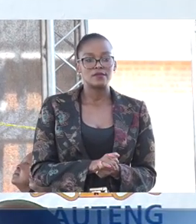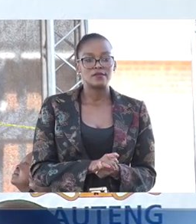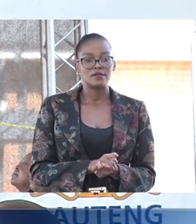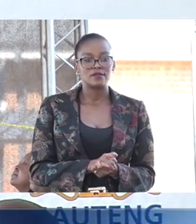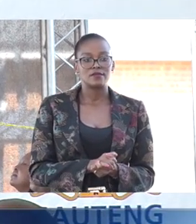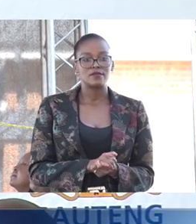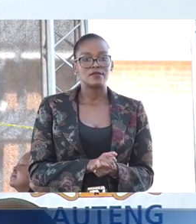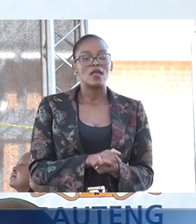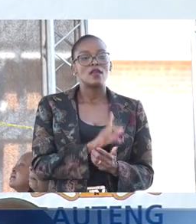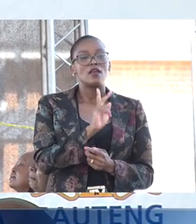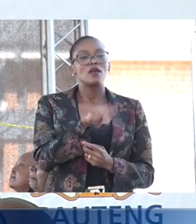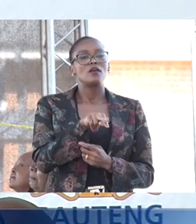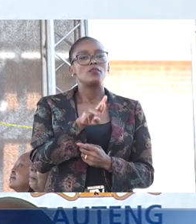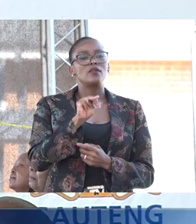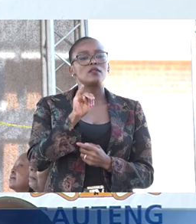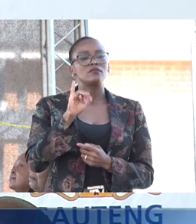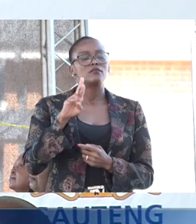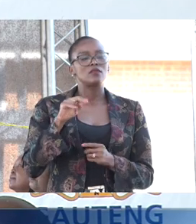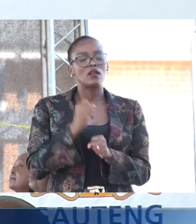the premier of Gauteng,